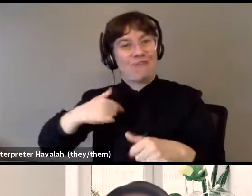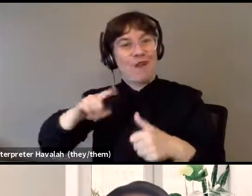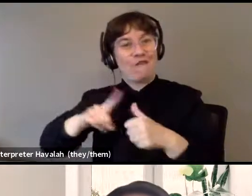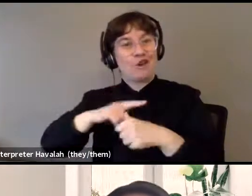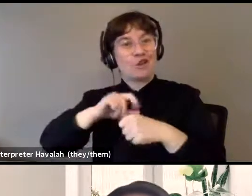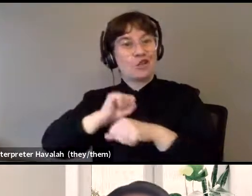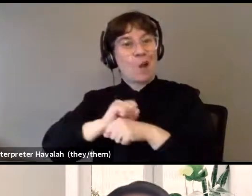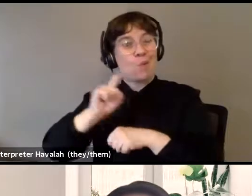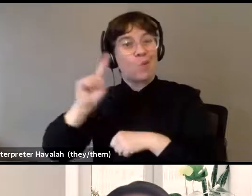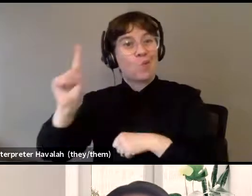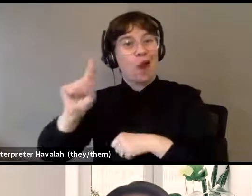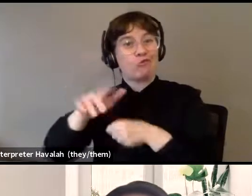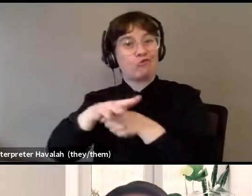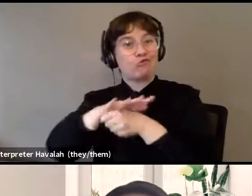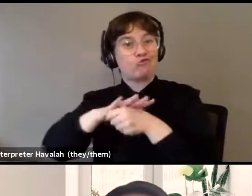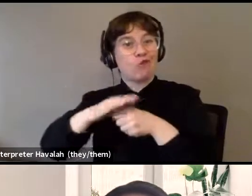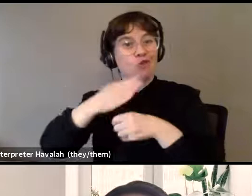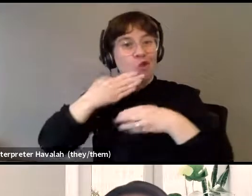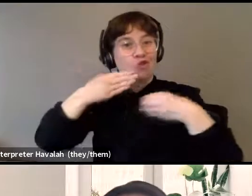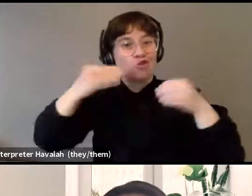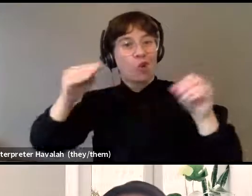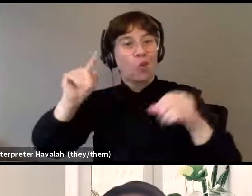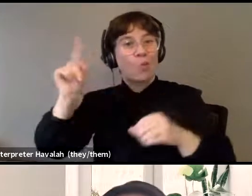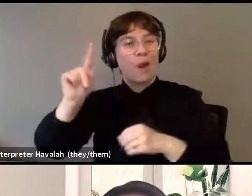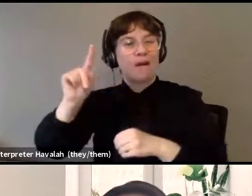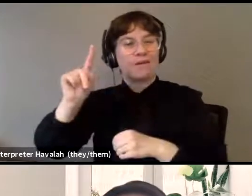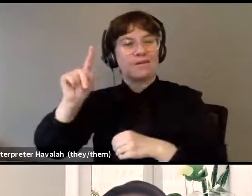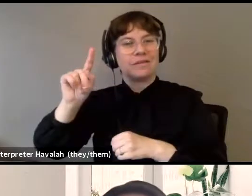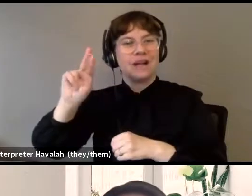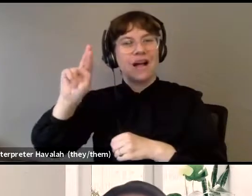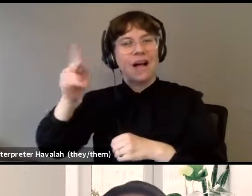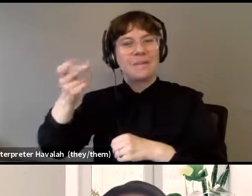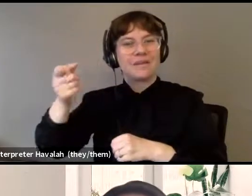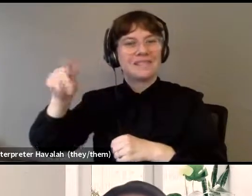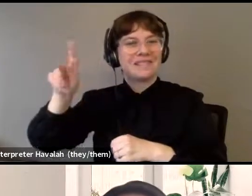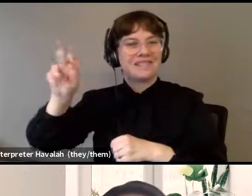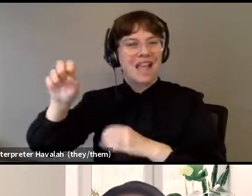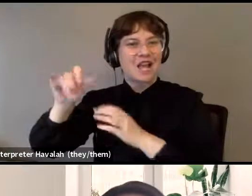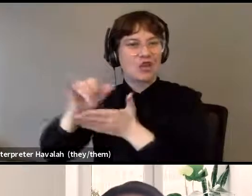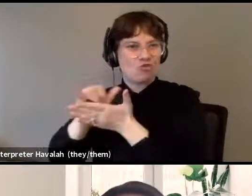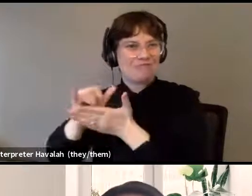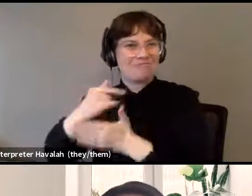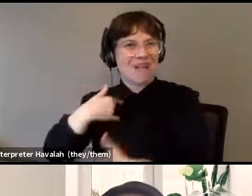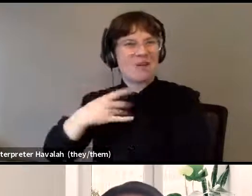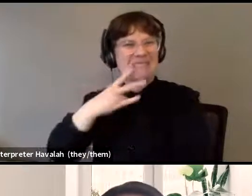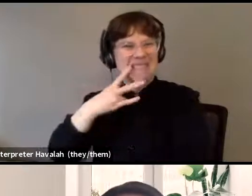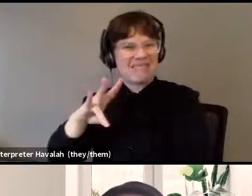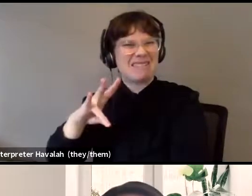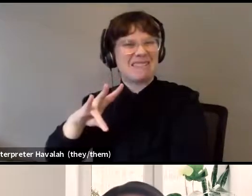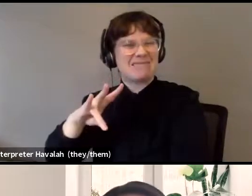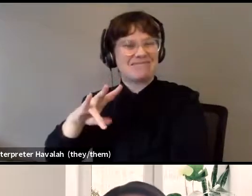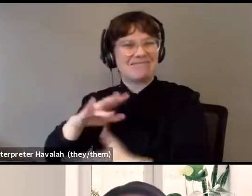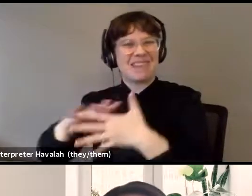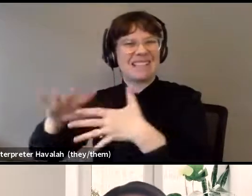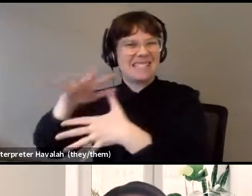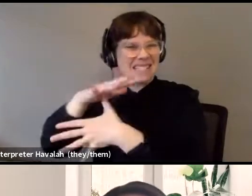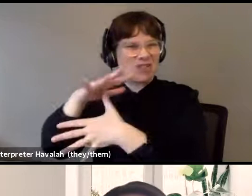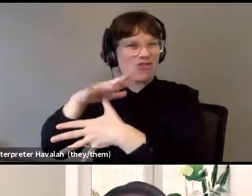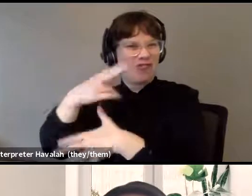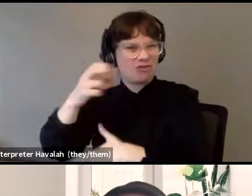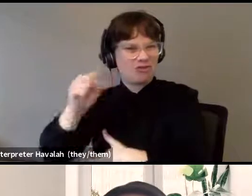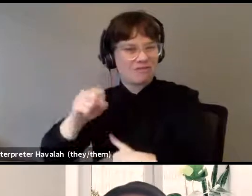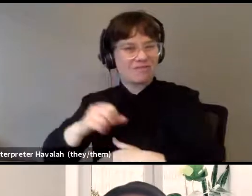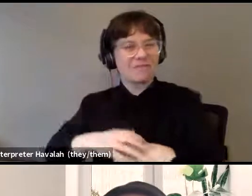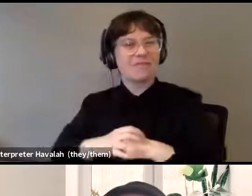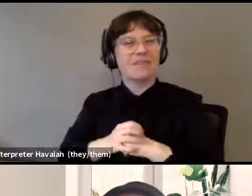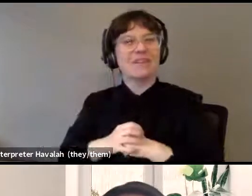bagger at my local grocery store in upstate New York. And I was 17 years old. It was my senior year of high school. And the